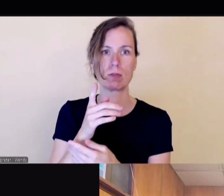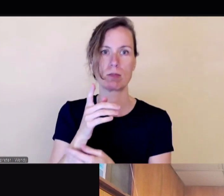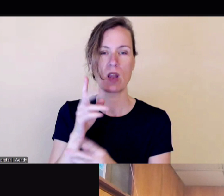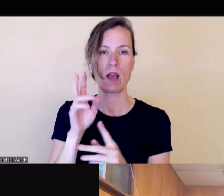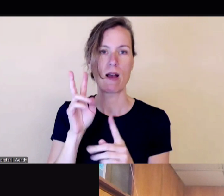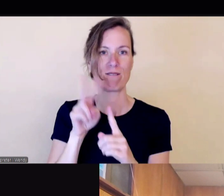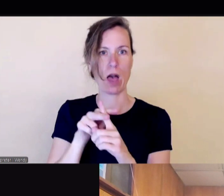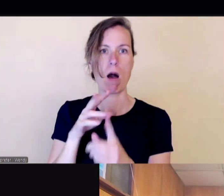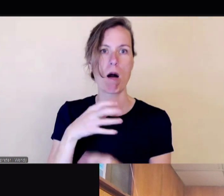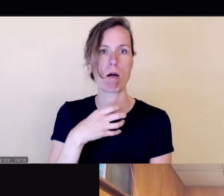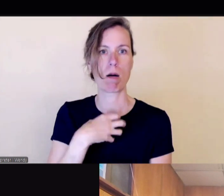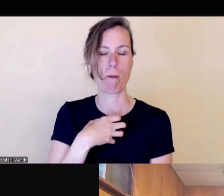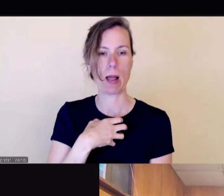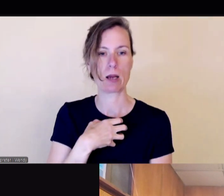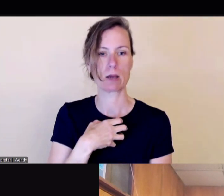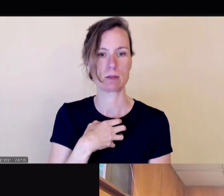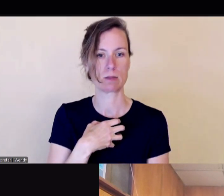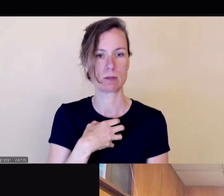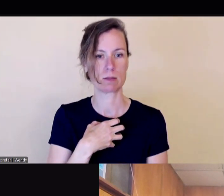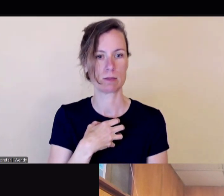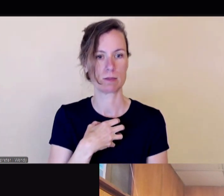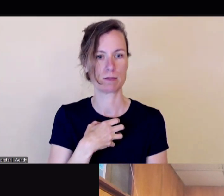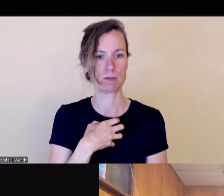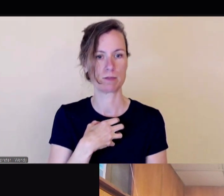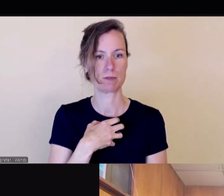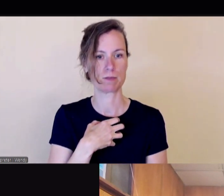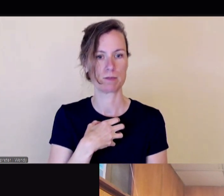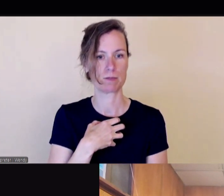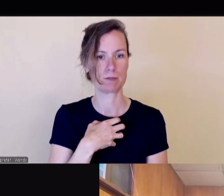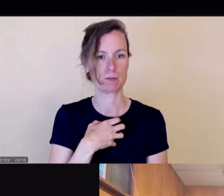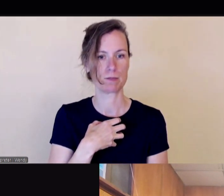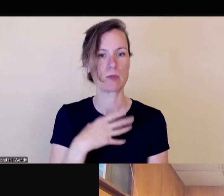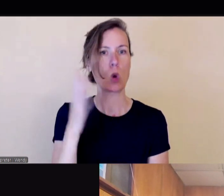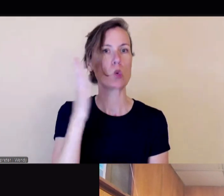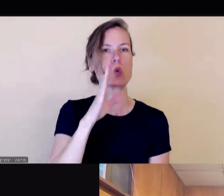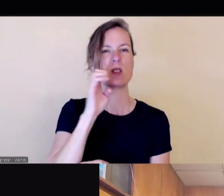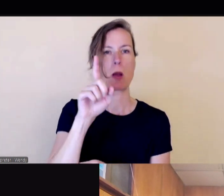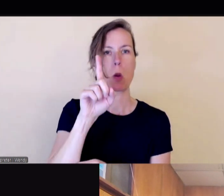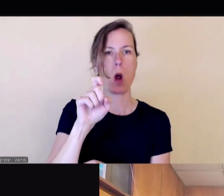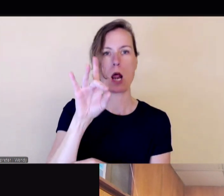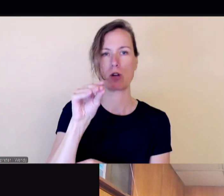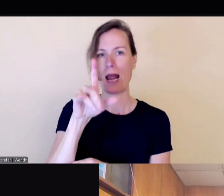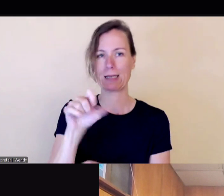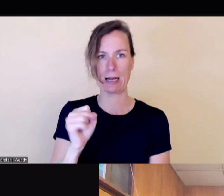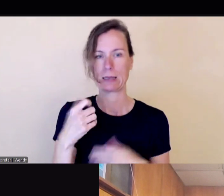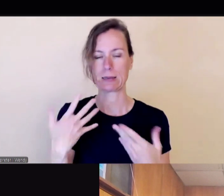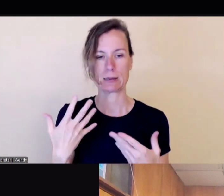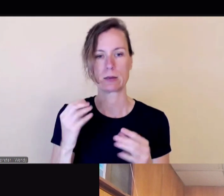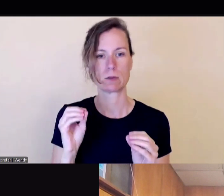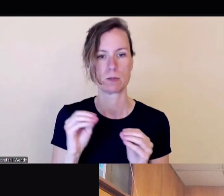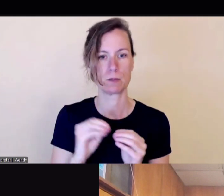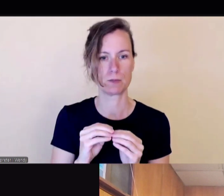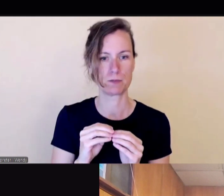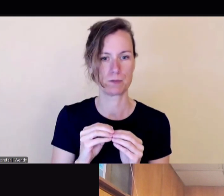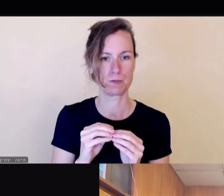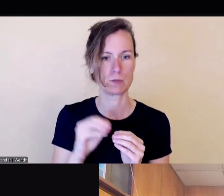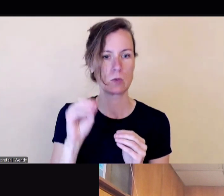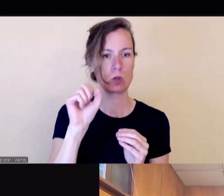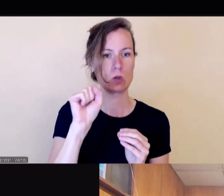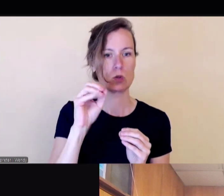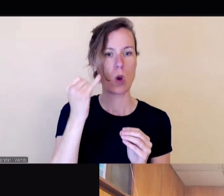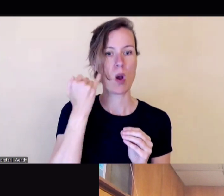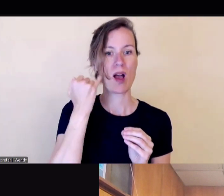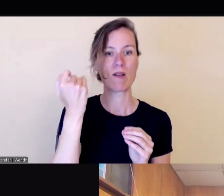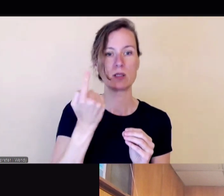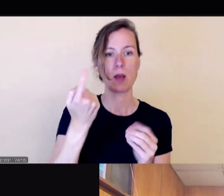want to plant that seed for people if they're listening right now and thinking, well, something happened to me 3 months ago, you're still within time frames to give us a call. The way